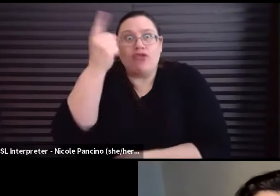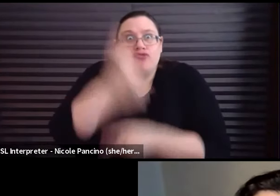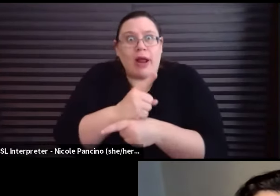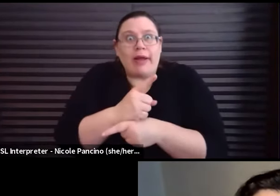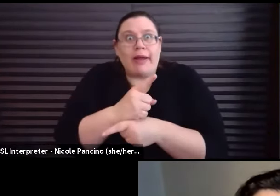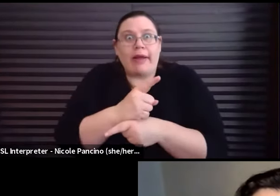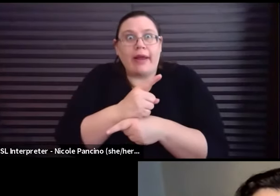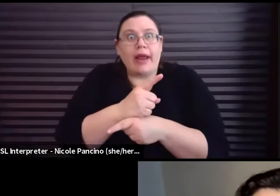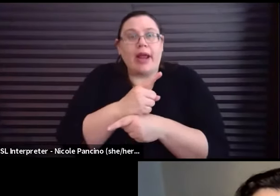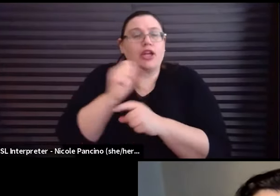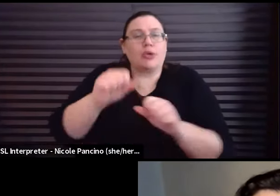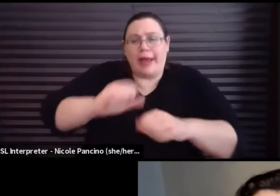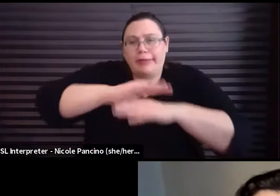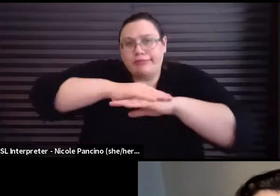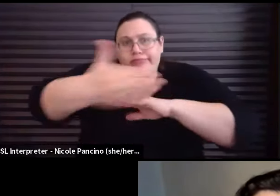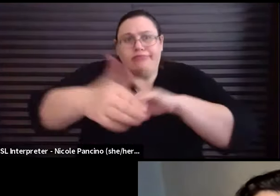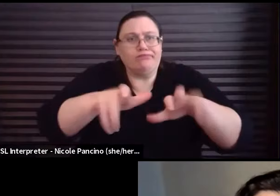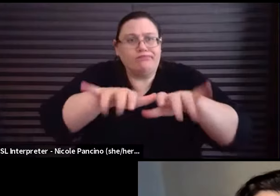you can go to